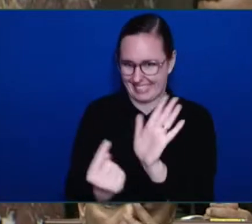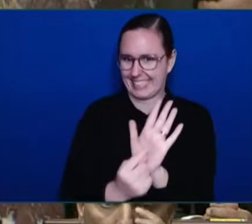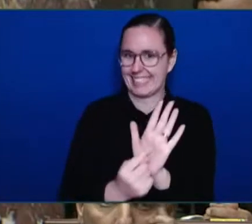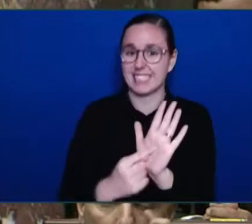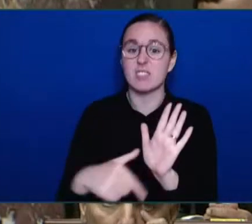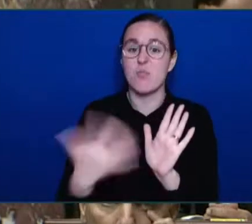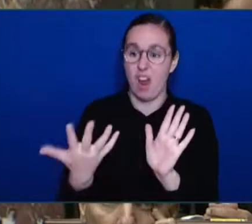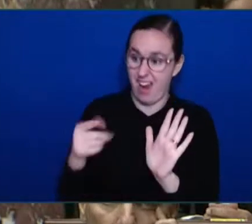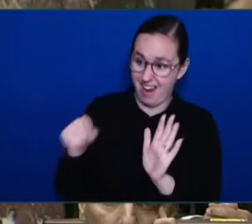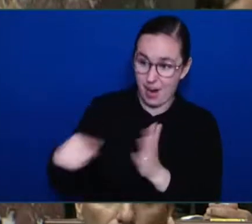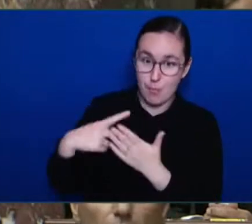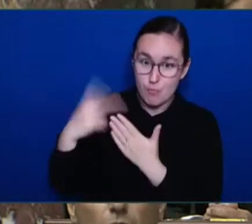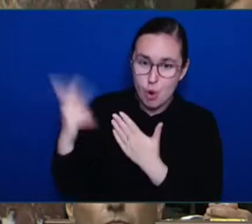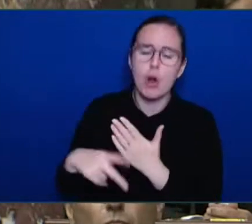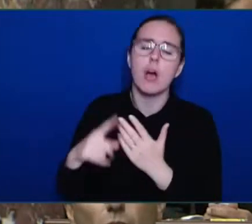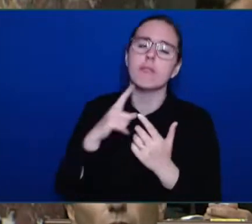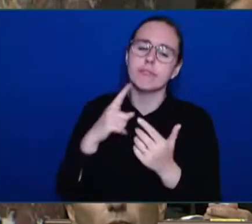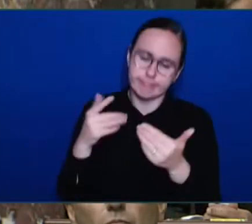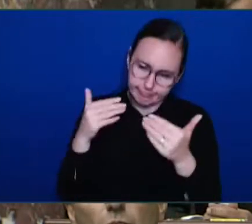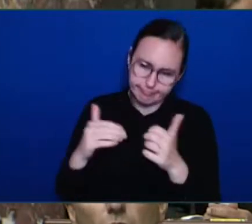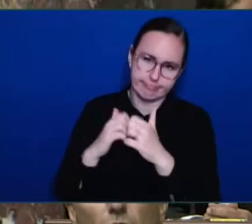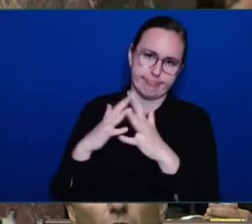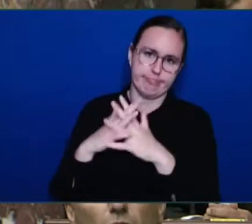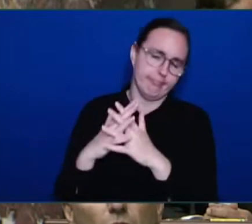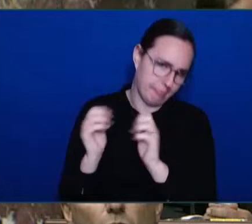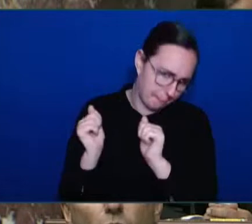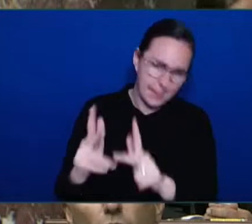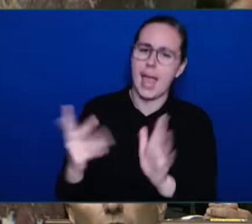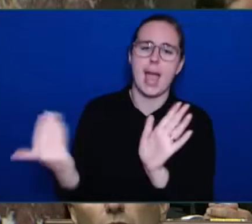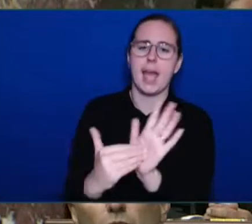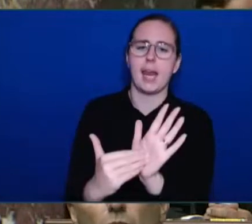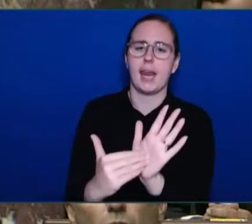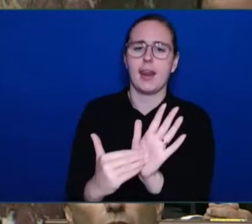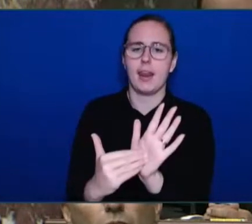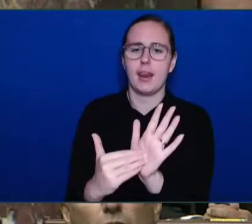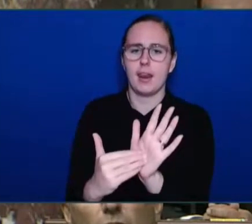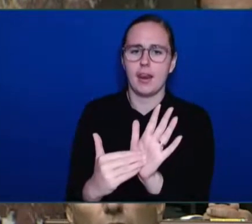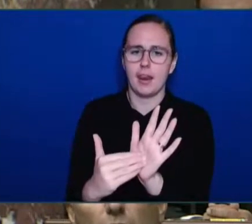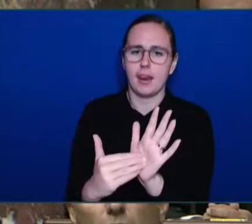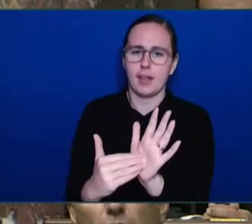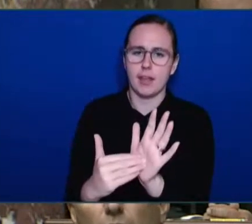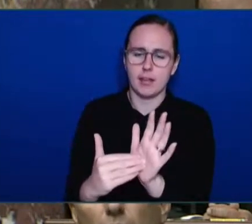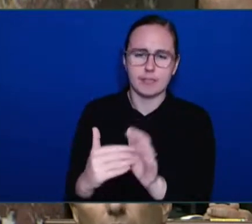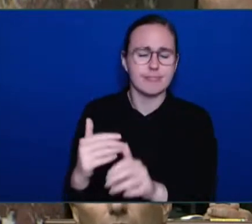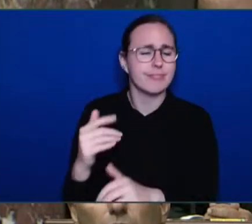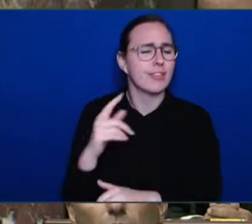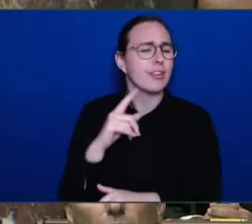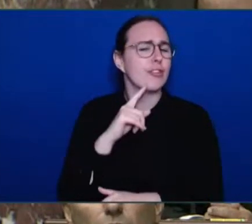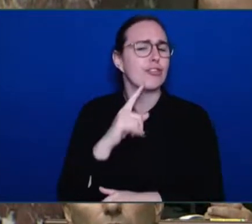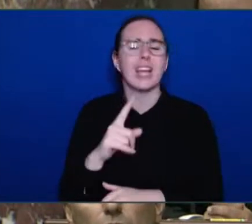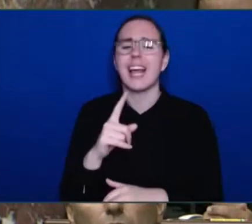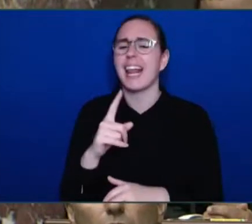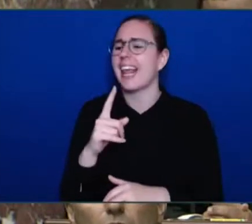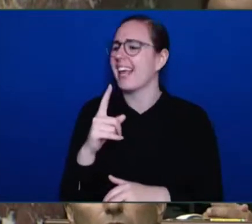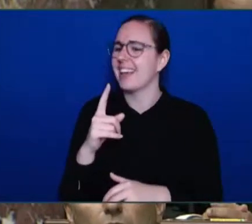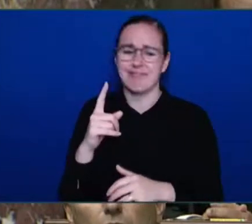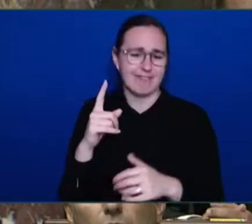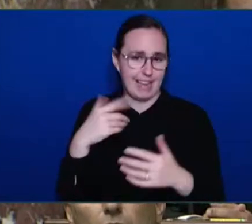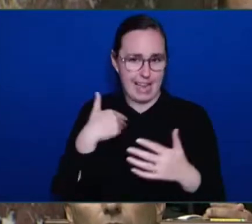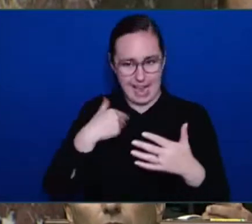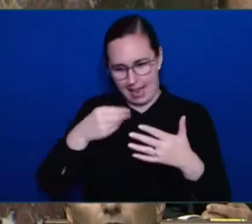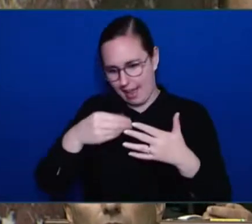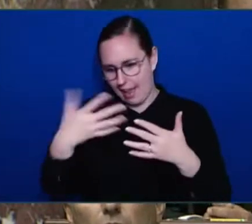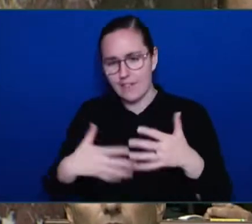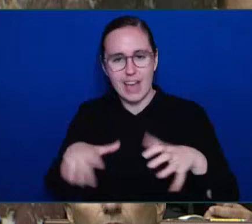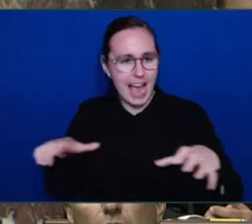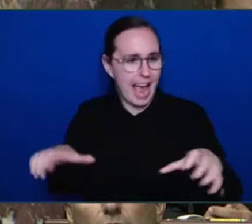other things that need to be done, and in a constructive way, I would have hoped the opposition would have flagged some of those. One,